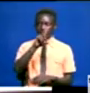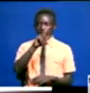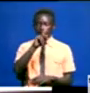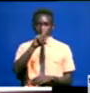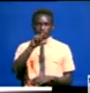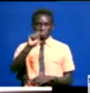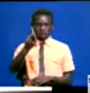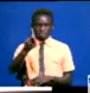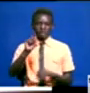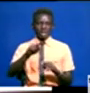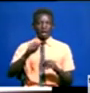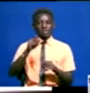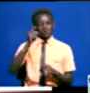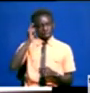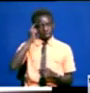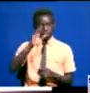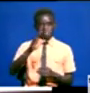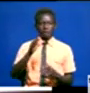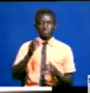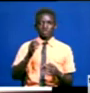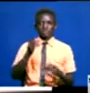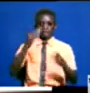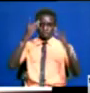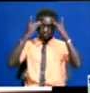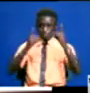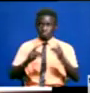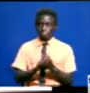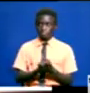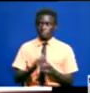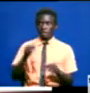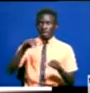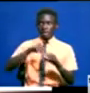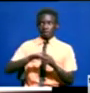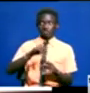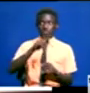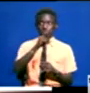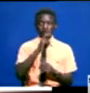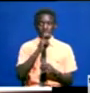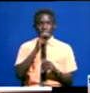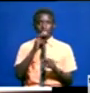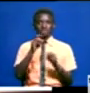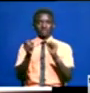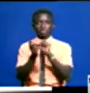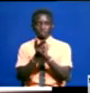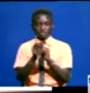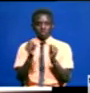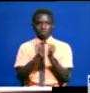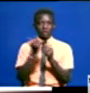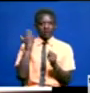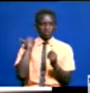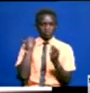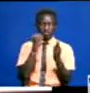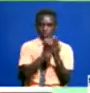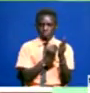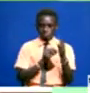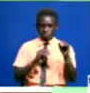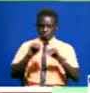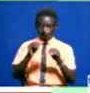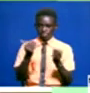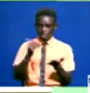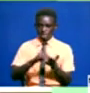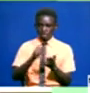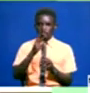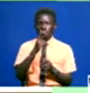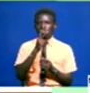chuo cha mafunzo na wanasheria wa mwaka 2012 na mswada wa marekebisho ya sheria ya mwaka 2022,